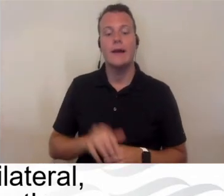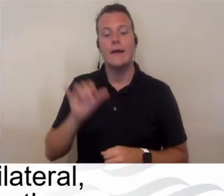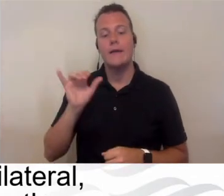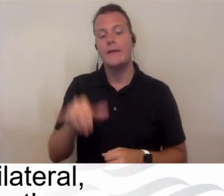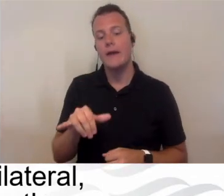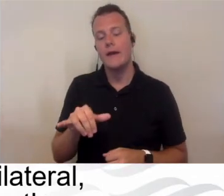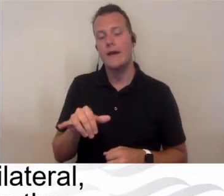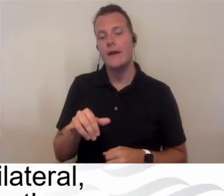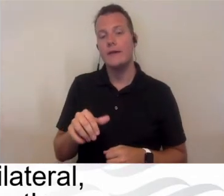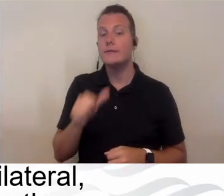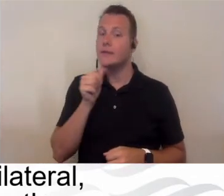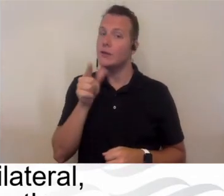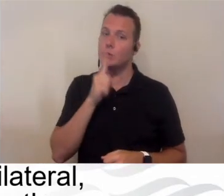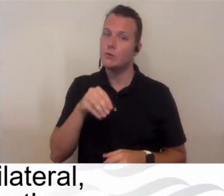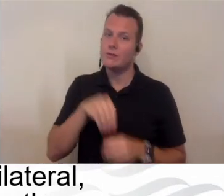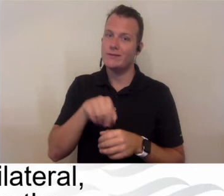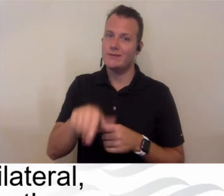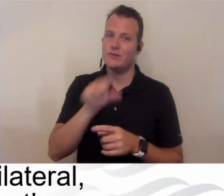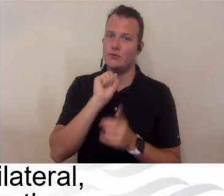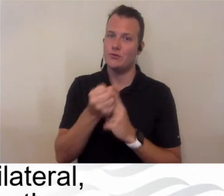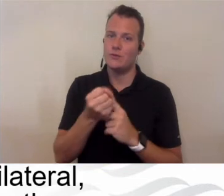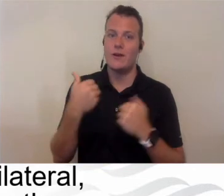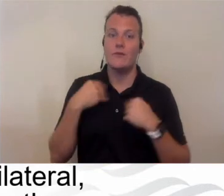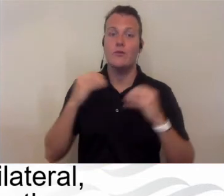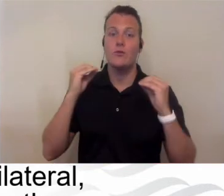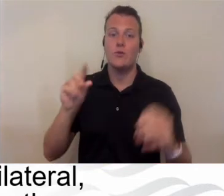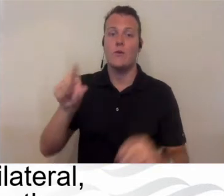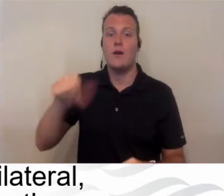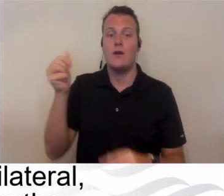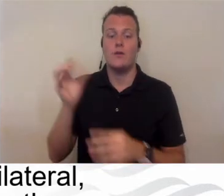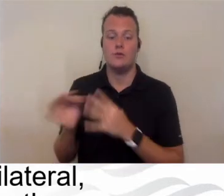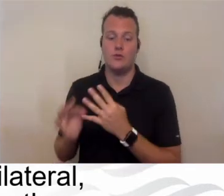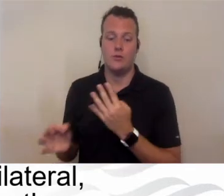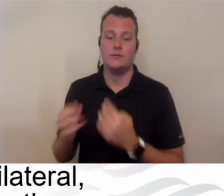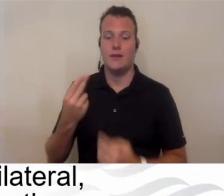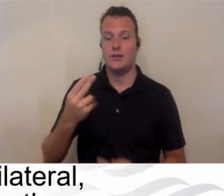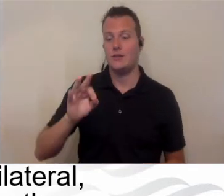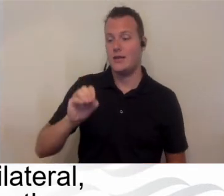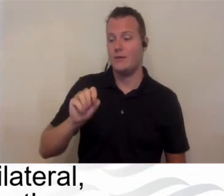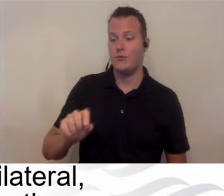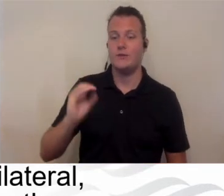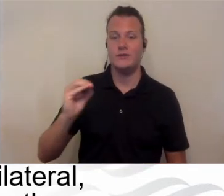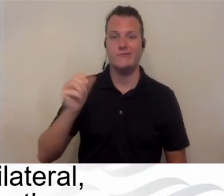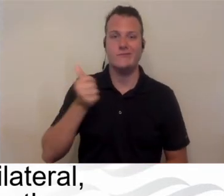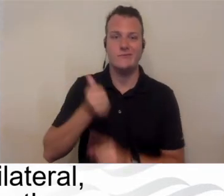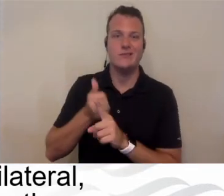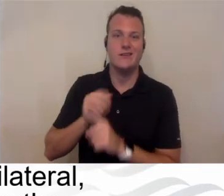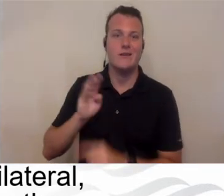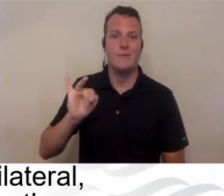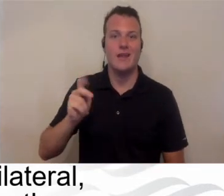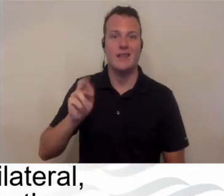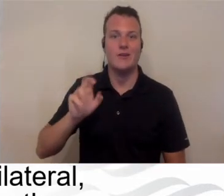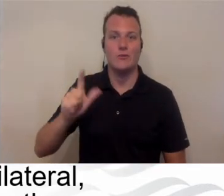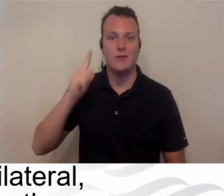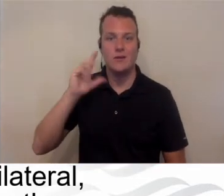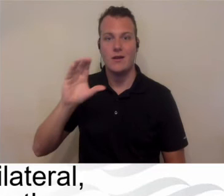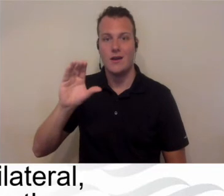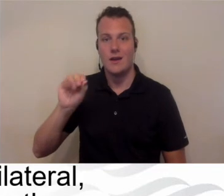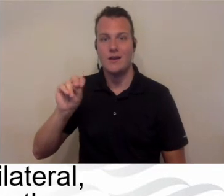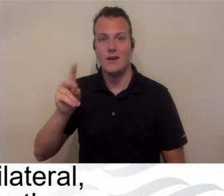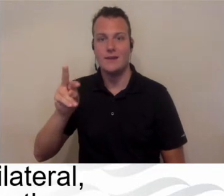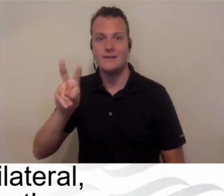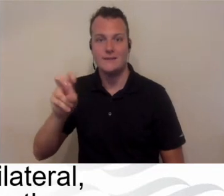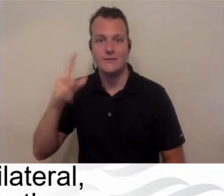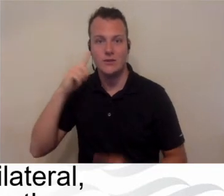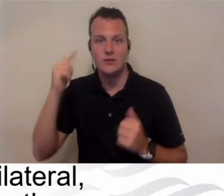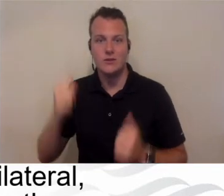case because there's no other choice. H90.0 is bilateral conductive hearing loss, and there's no other choice for that. If a code